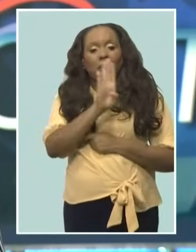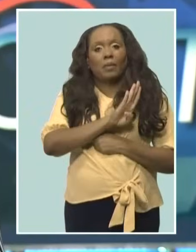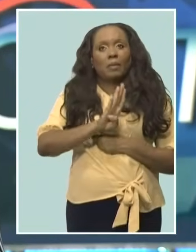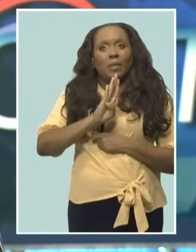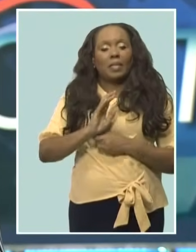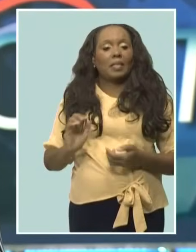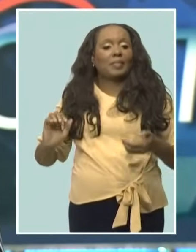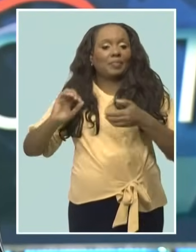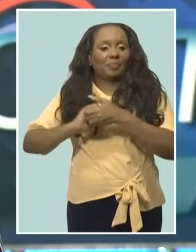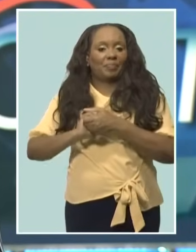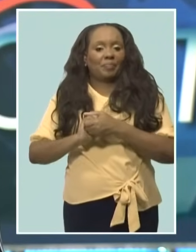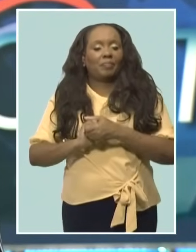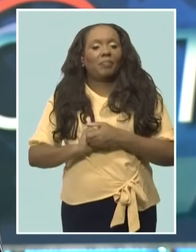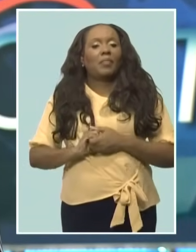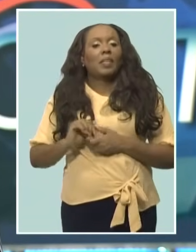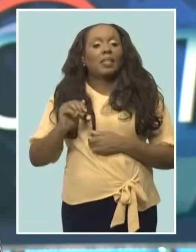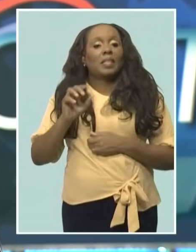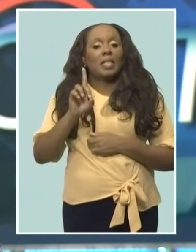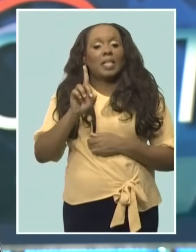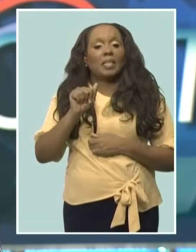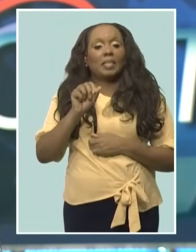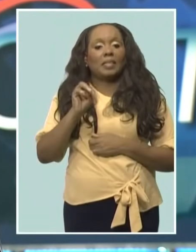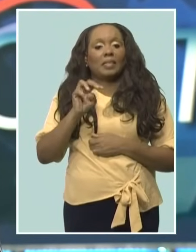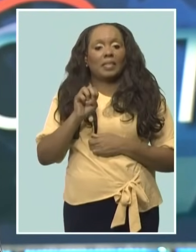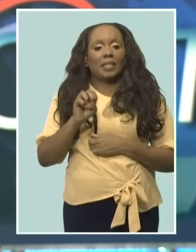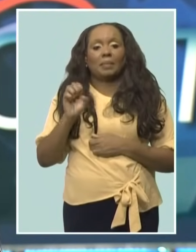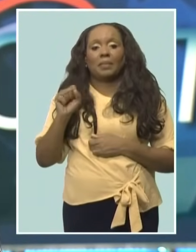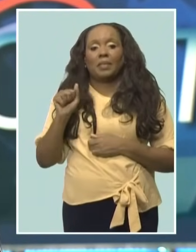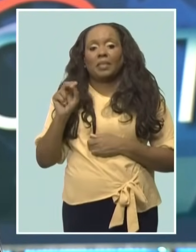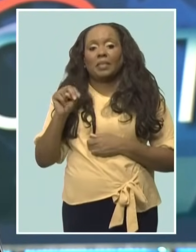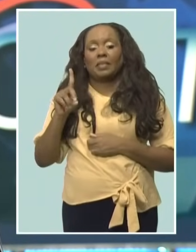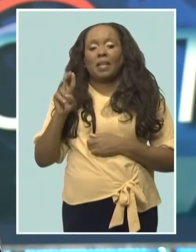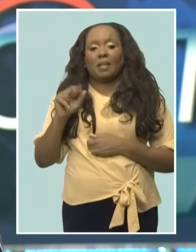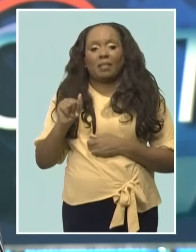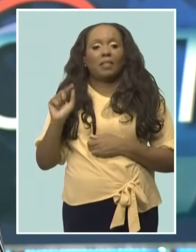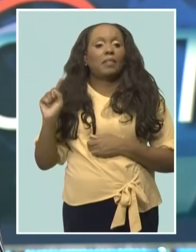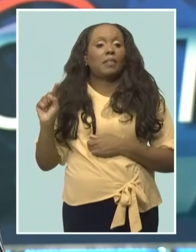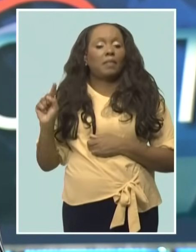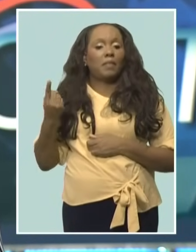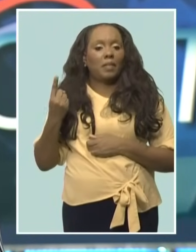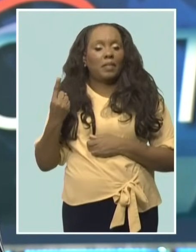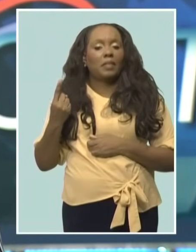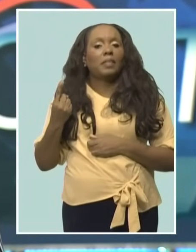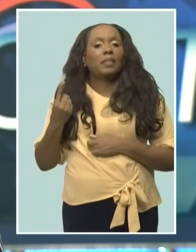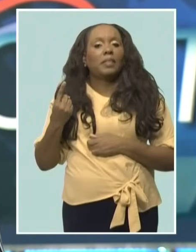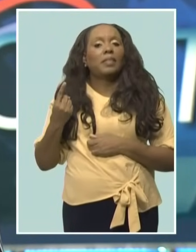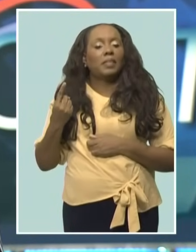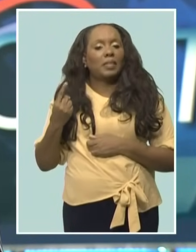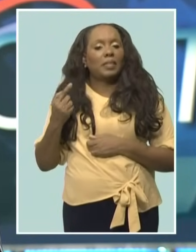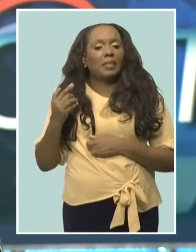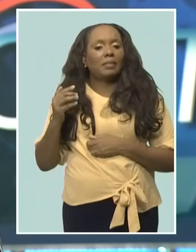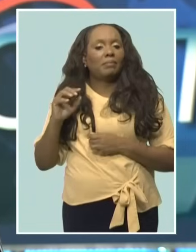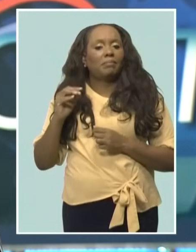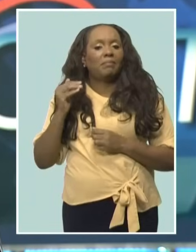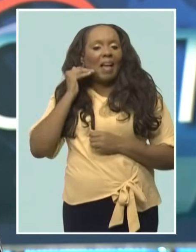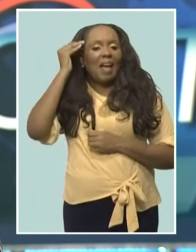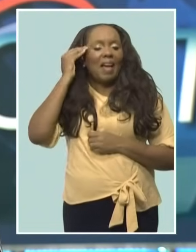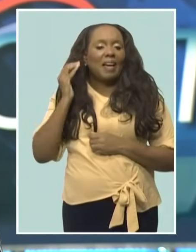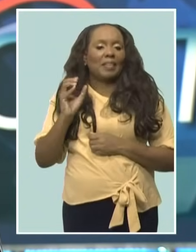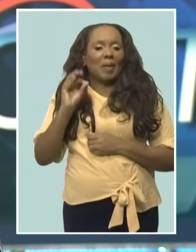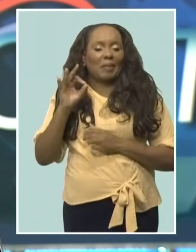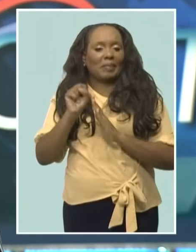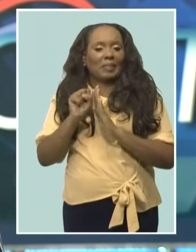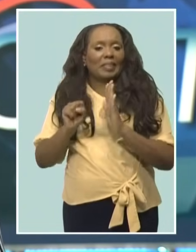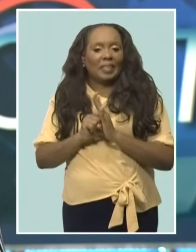Dame Sandra is Barbados' first head of state to visit the West African nation. She was received yesterday at the Roberts